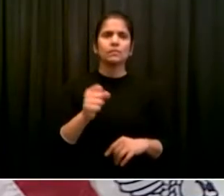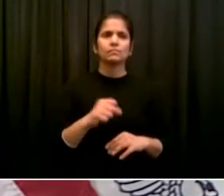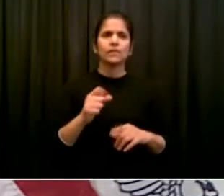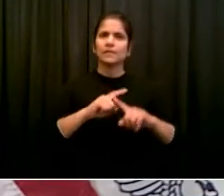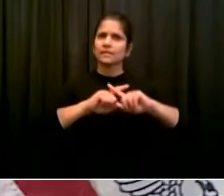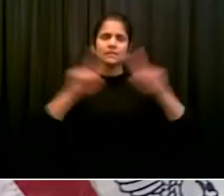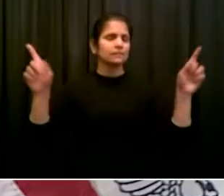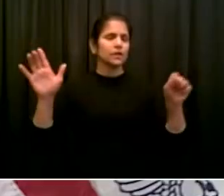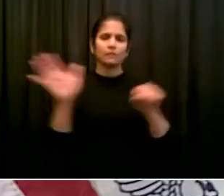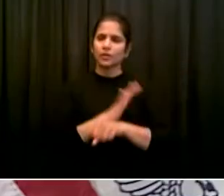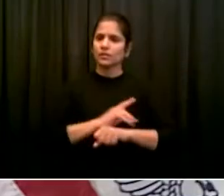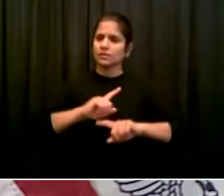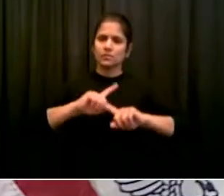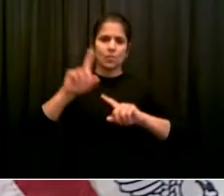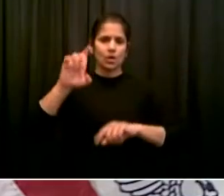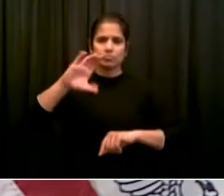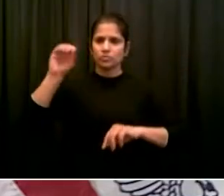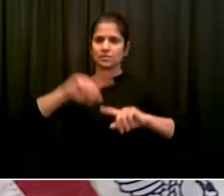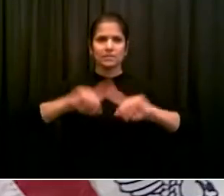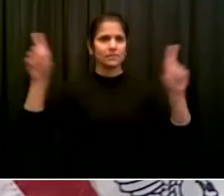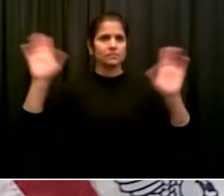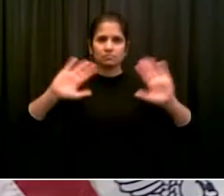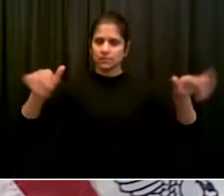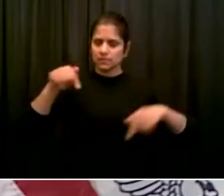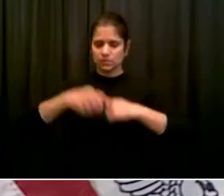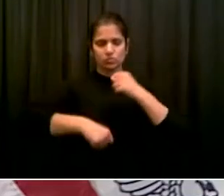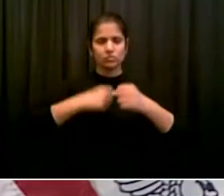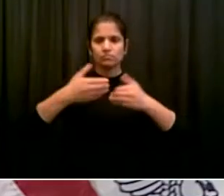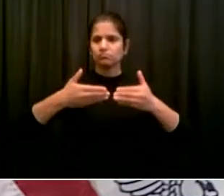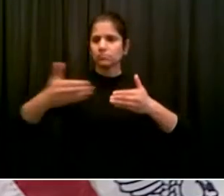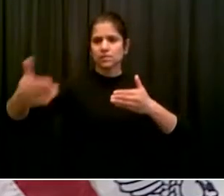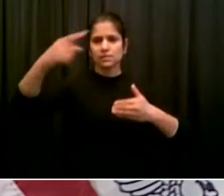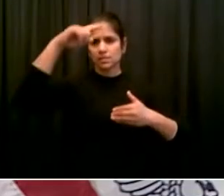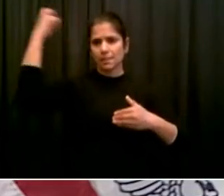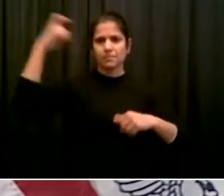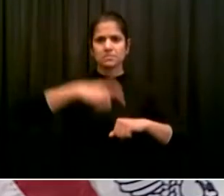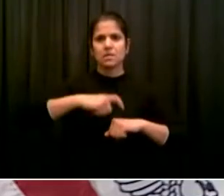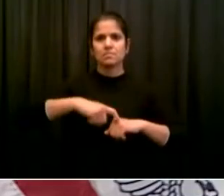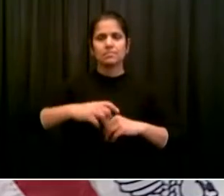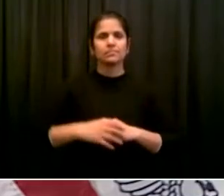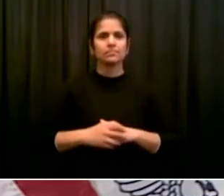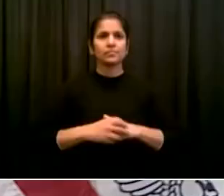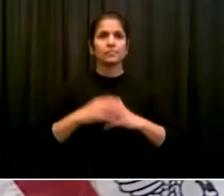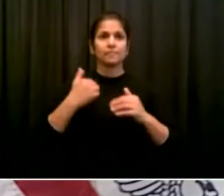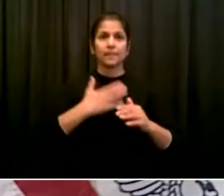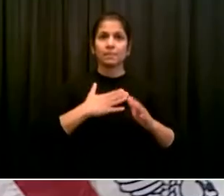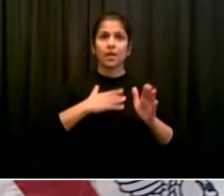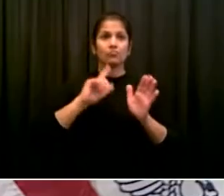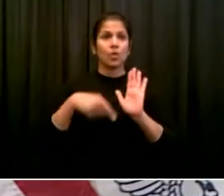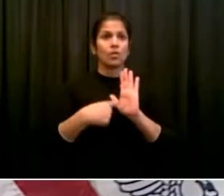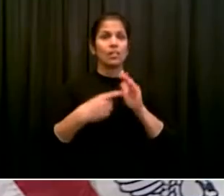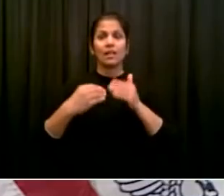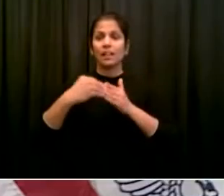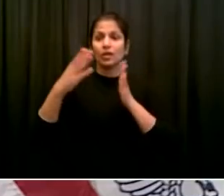made, and I took responsibility for my role as leader needing to do better. I think